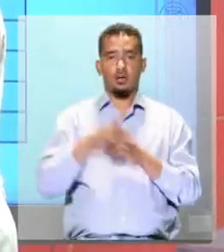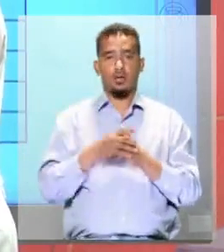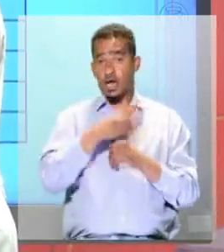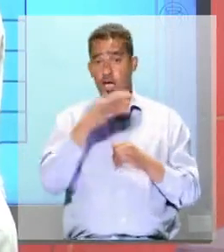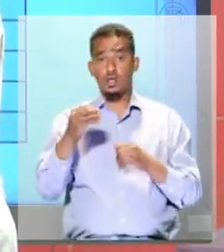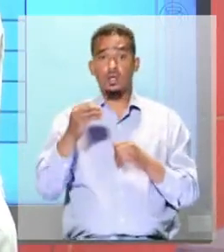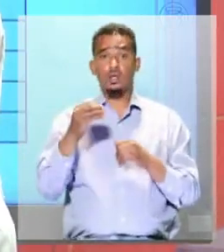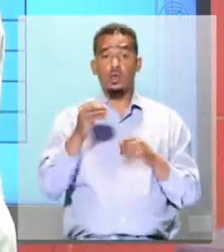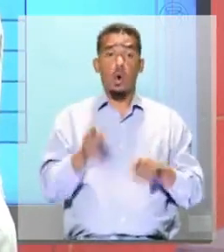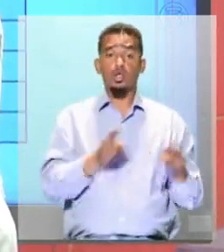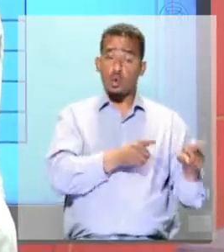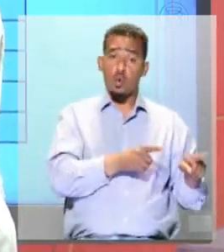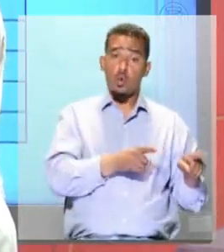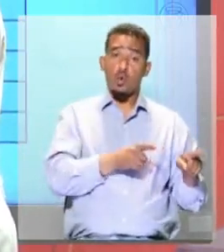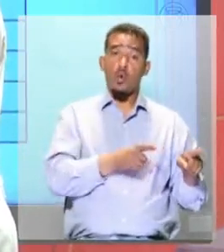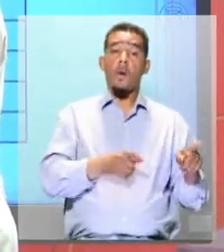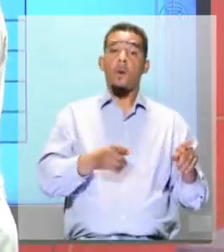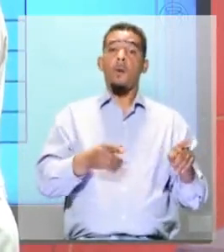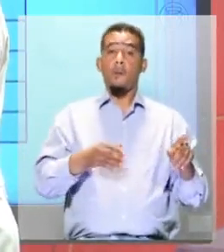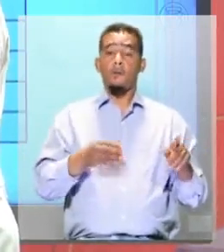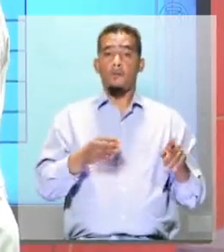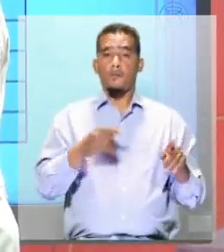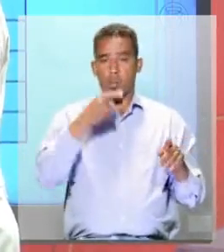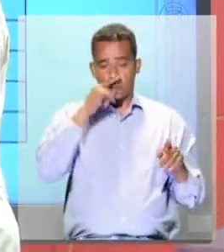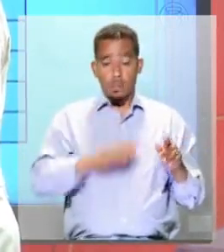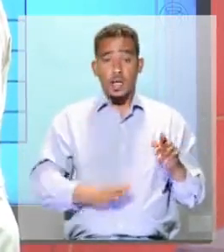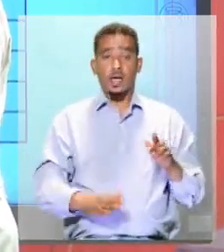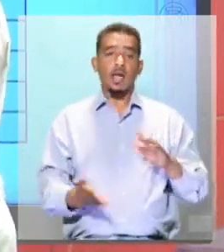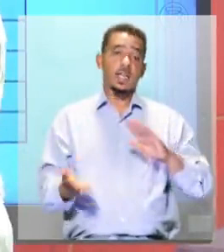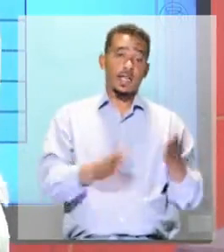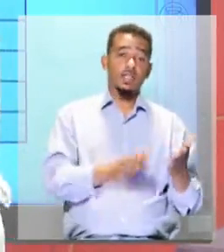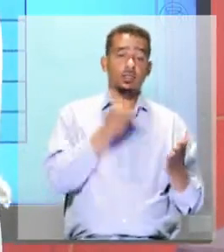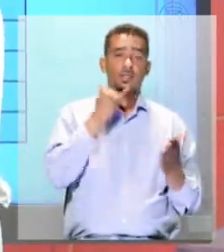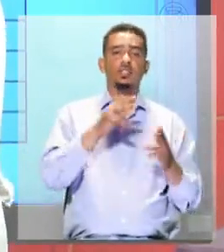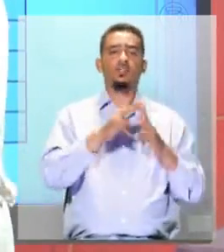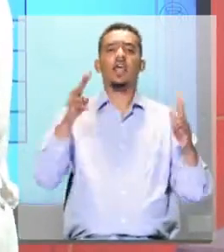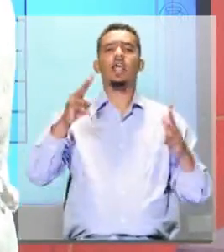And also maternal days also very high in developing country.